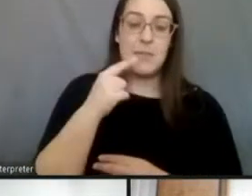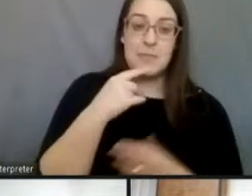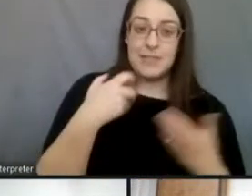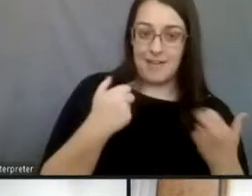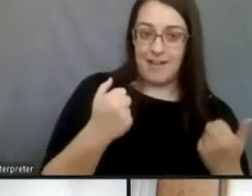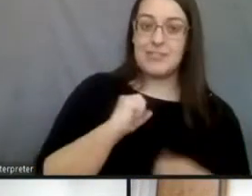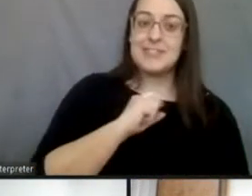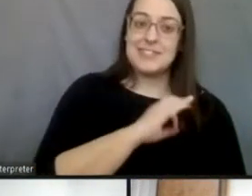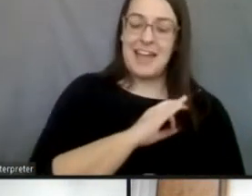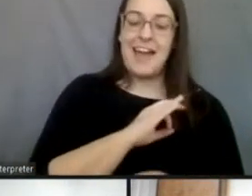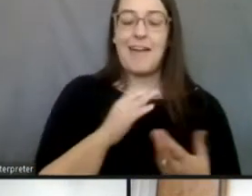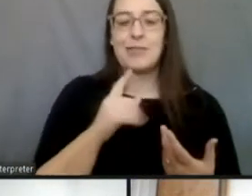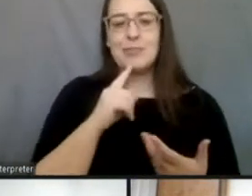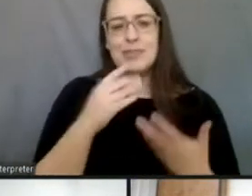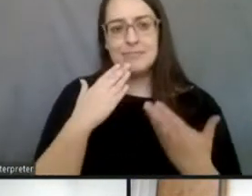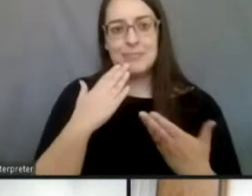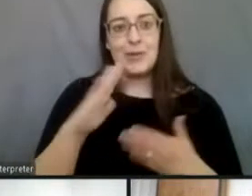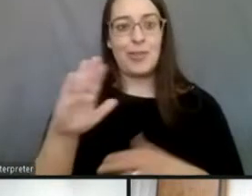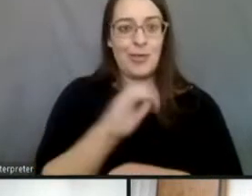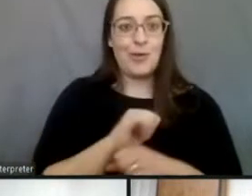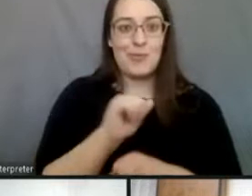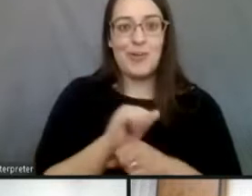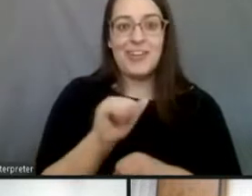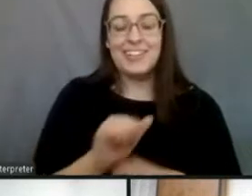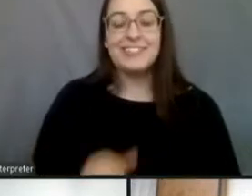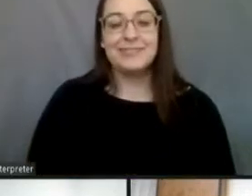staff, and so we really appreciate the work that they did.